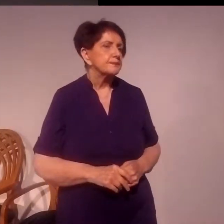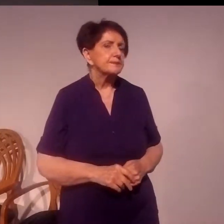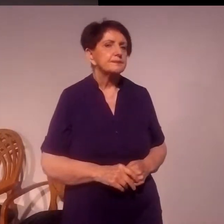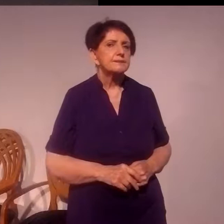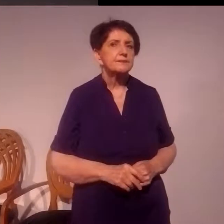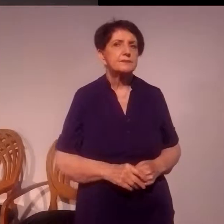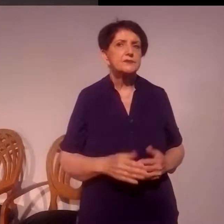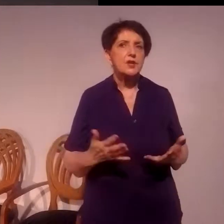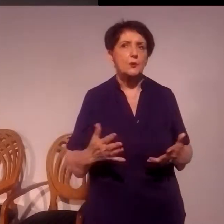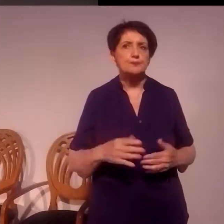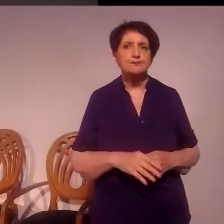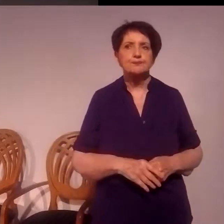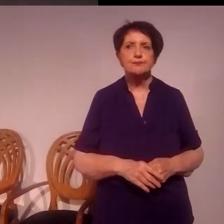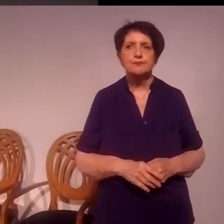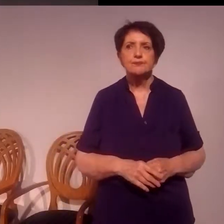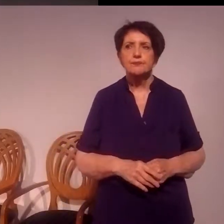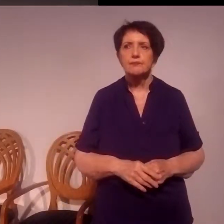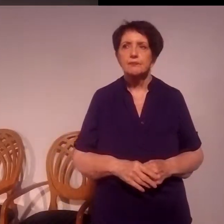And so,